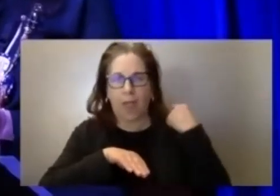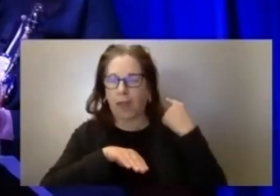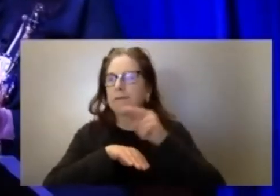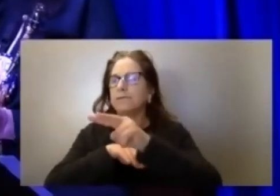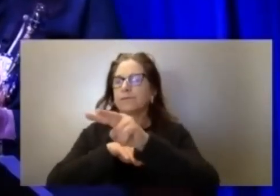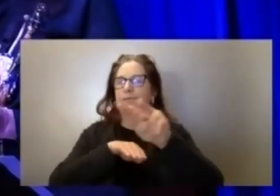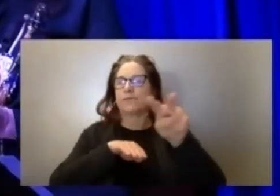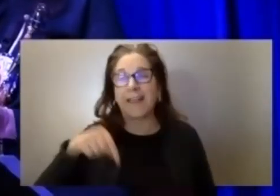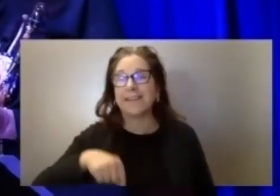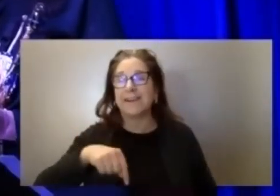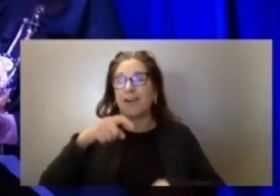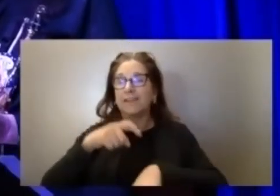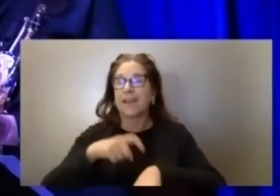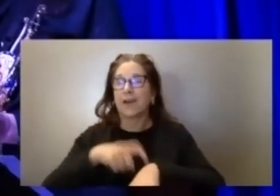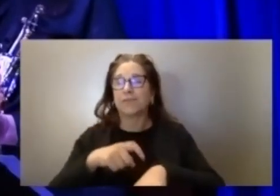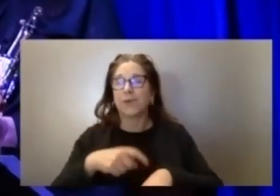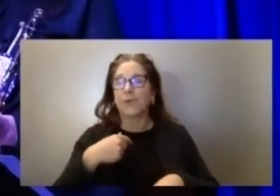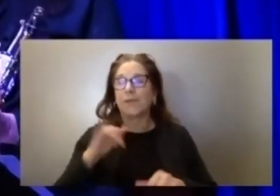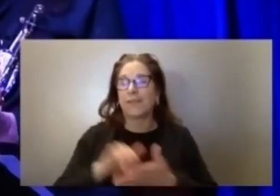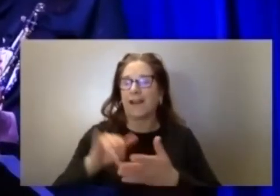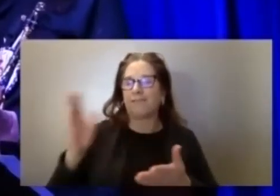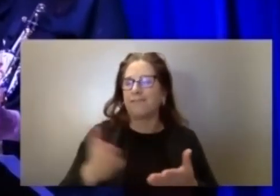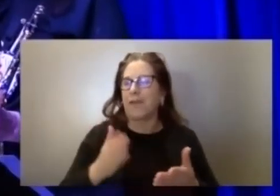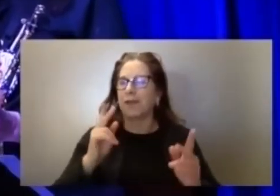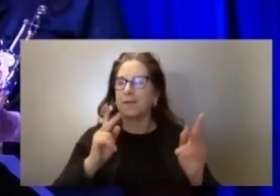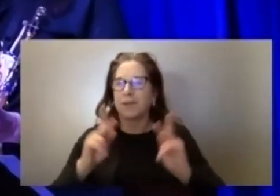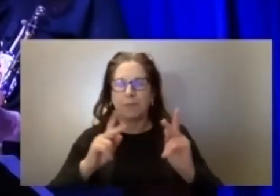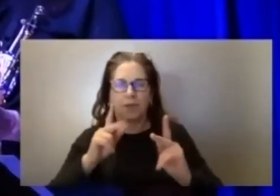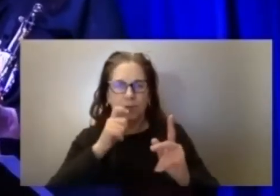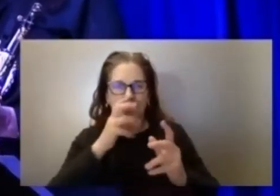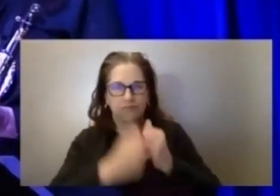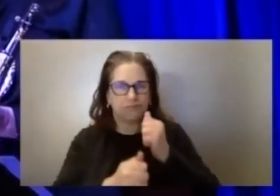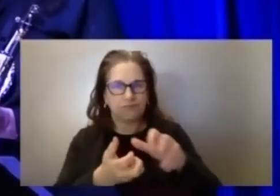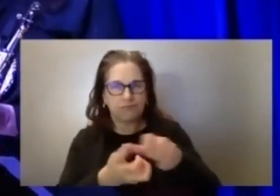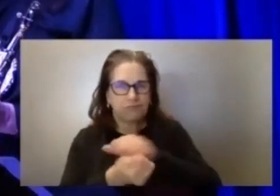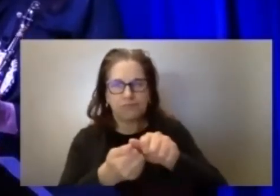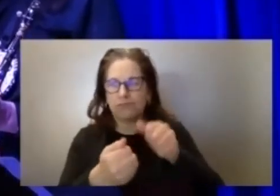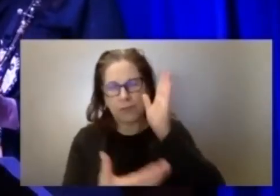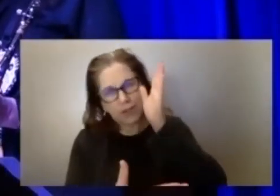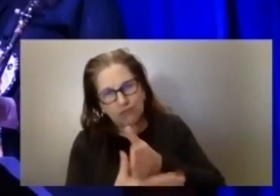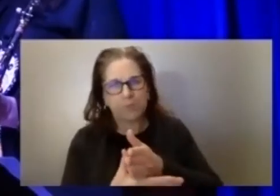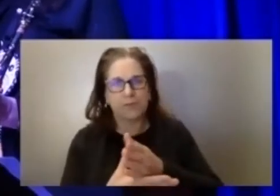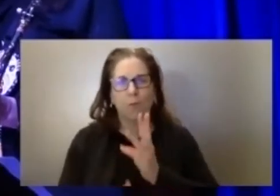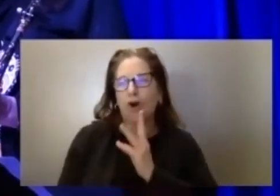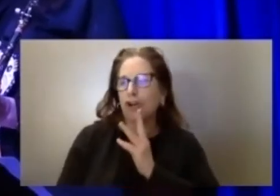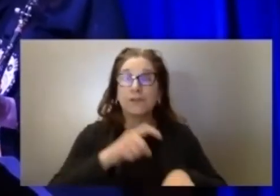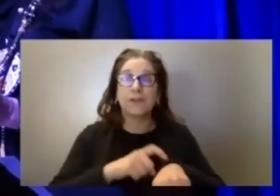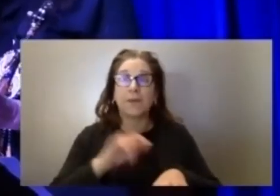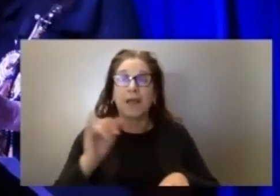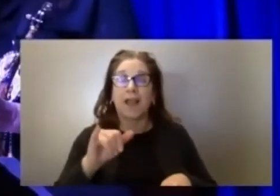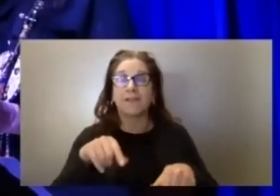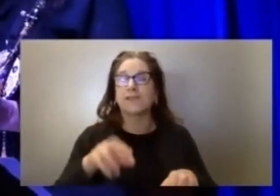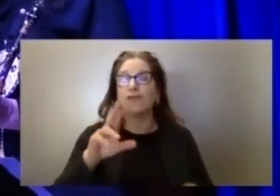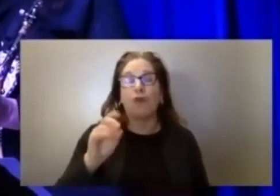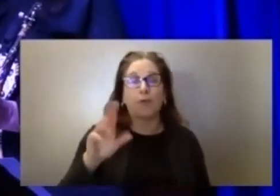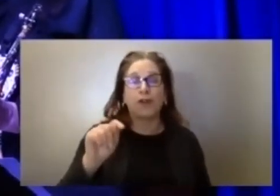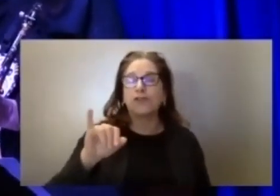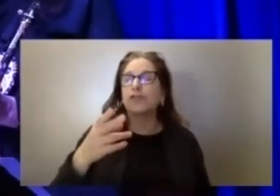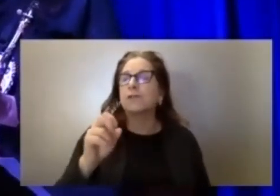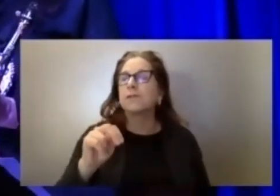back. These are the times that invite tricksters who disturb the waters. It was a time like this that Robert